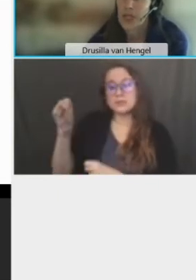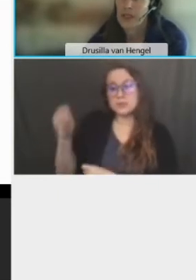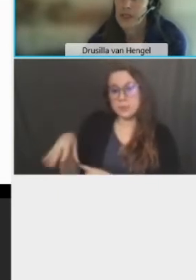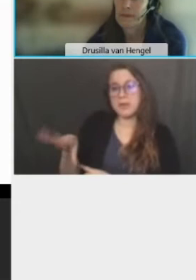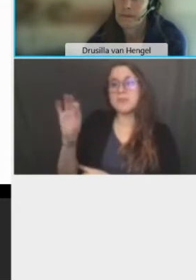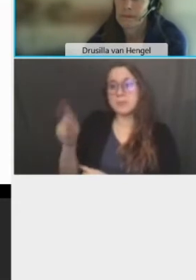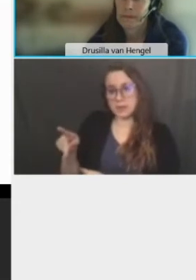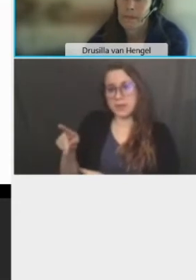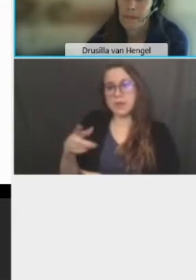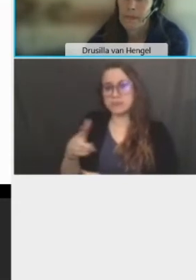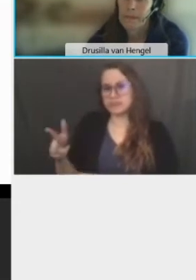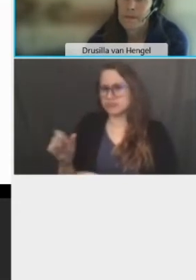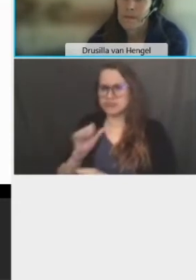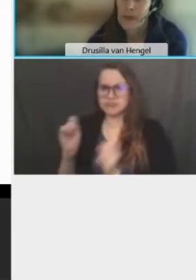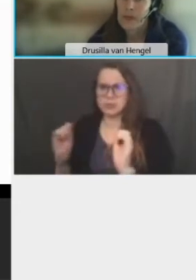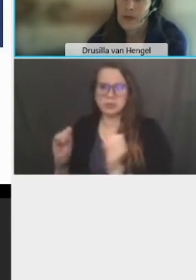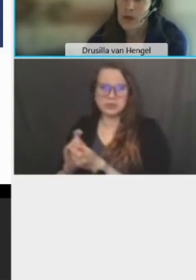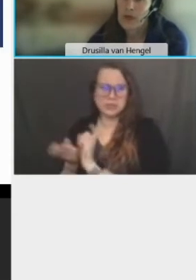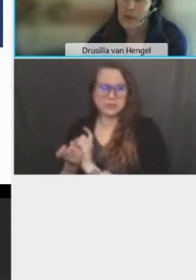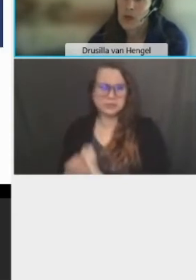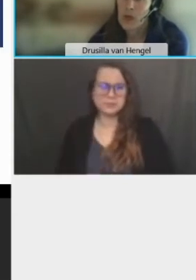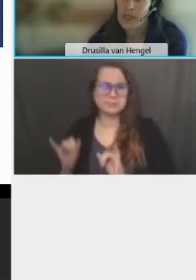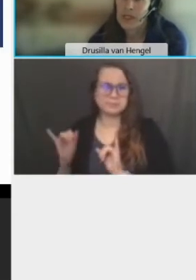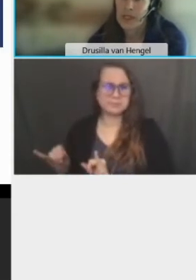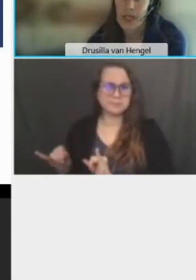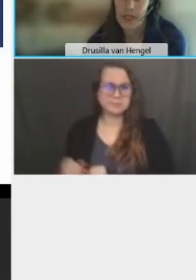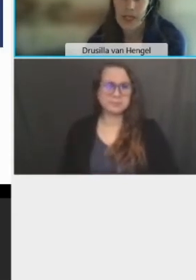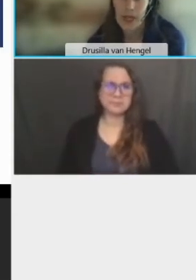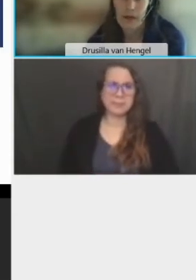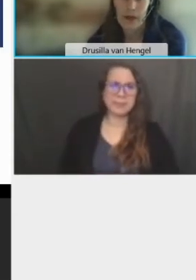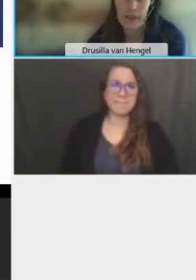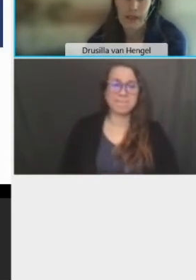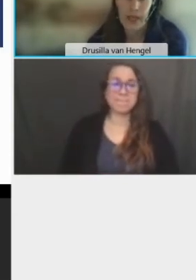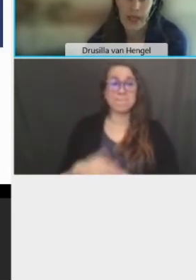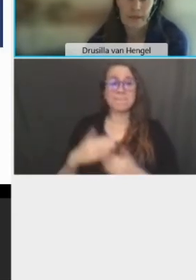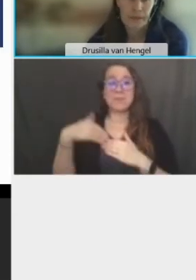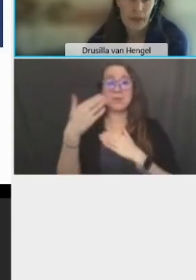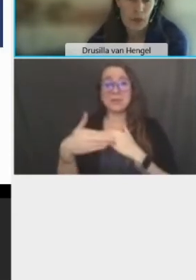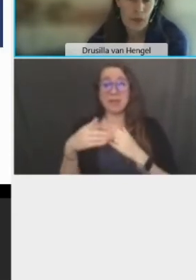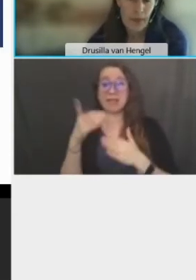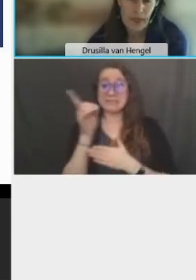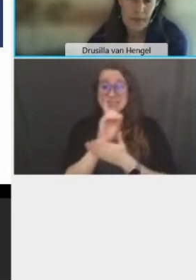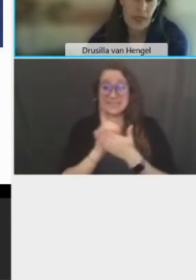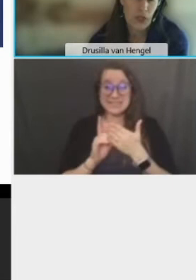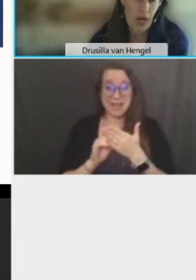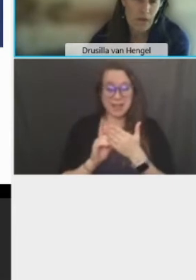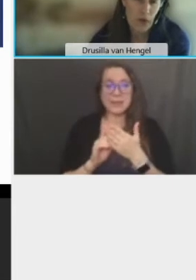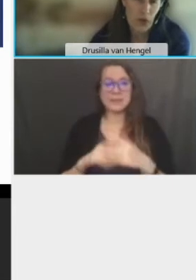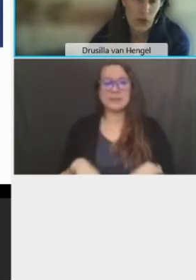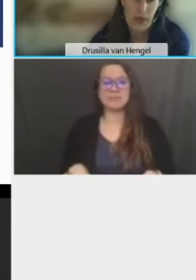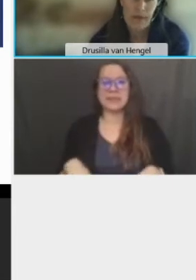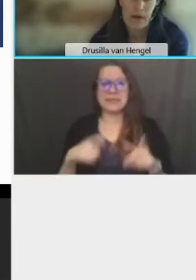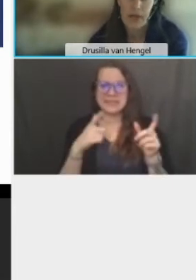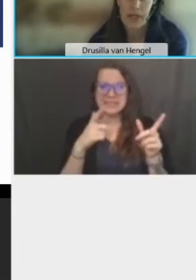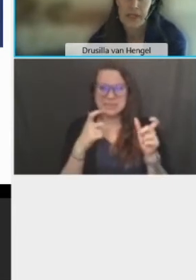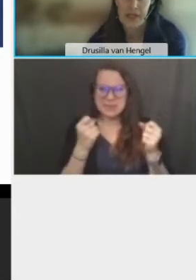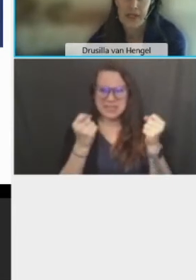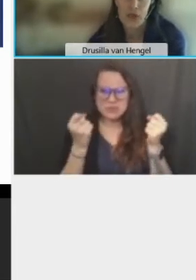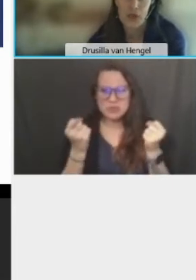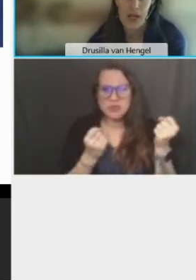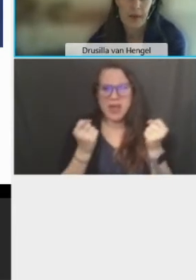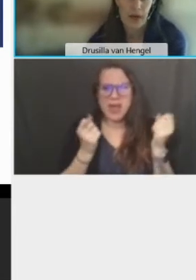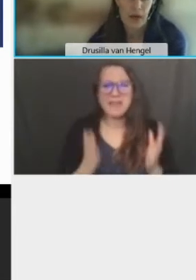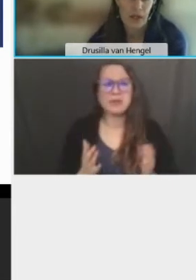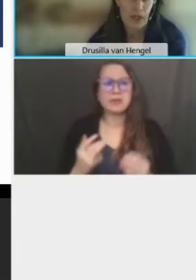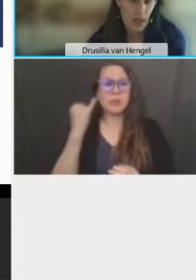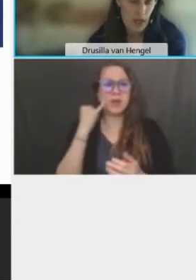be unchanged. There were some questions on the next slide around design. What about speeding drivers? What if they run into the